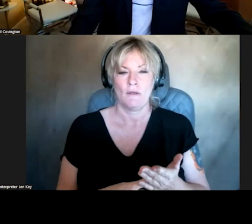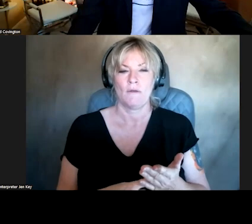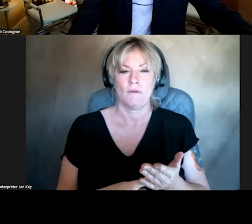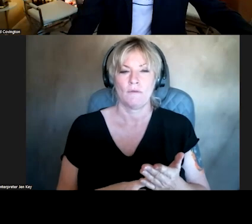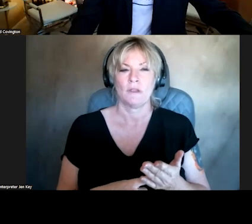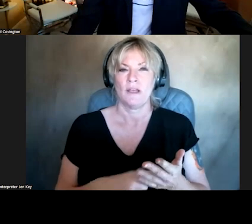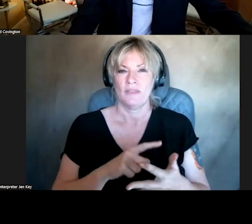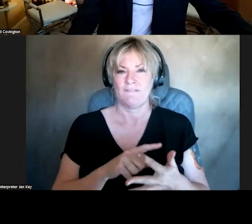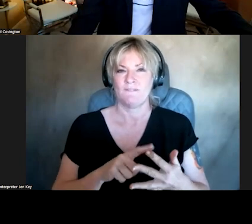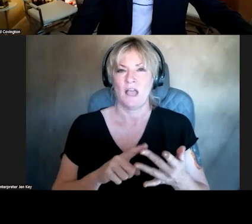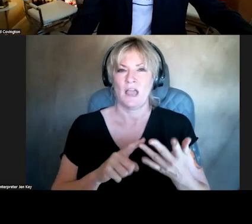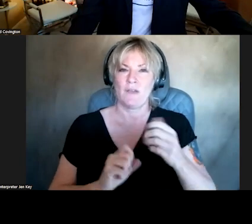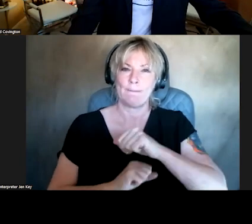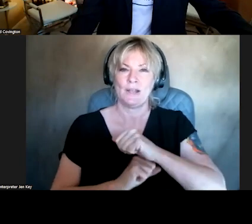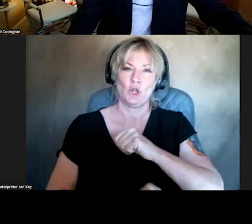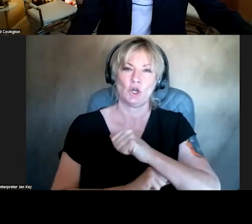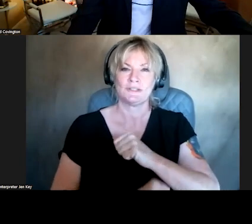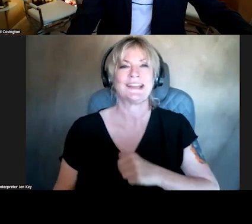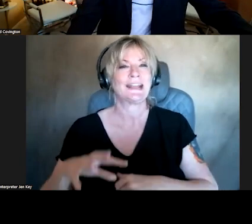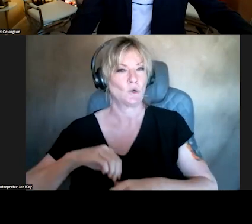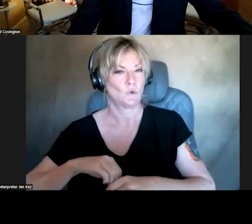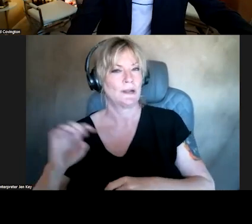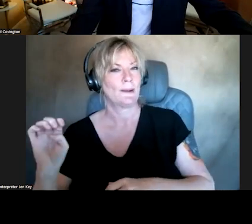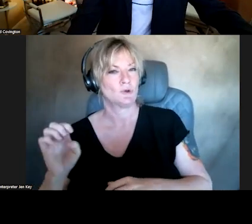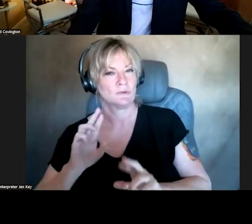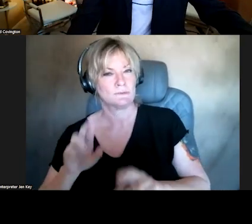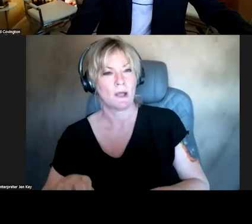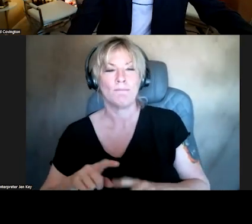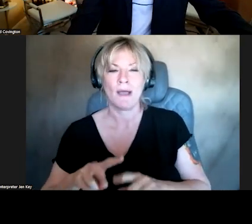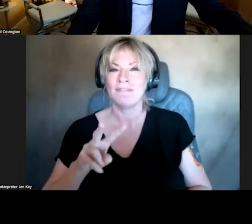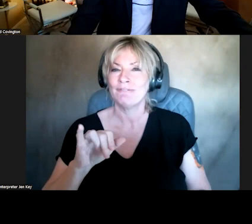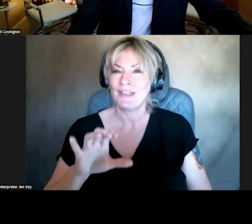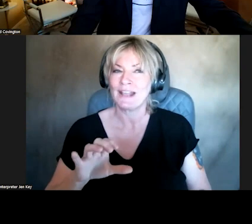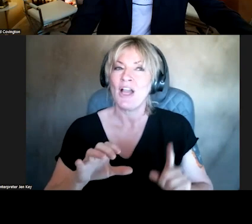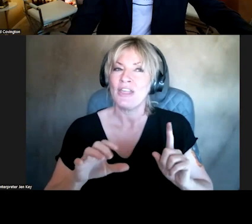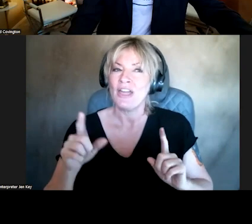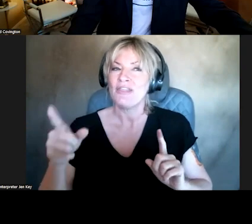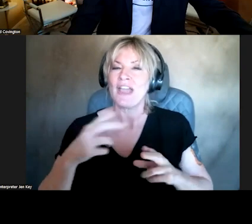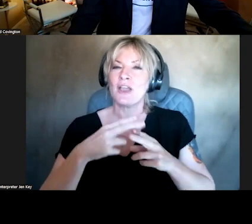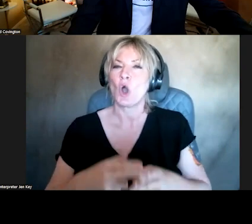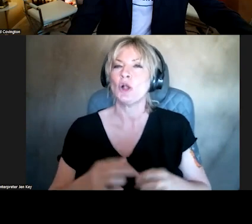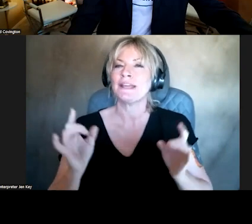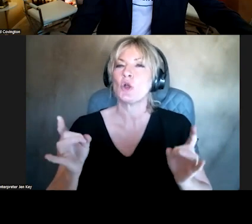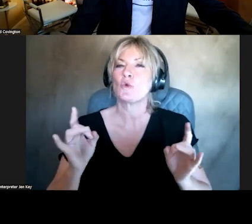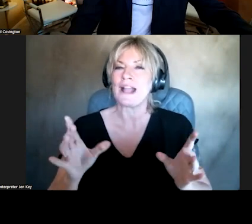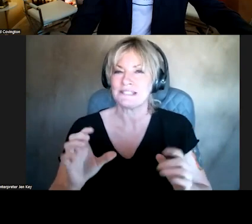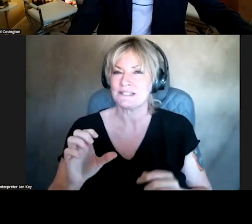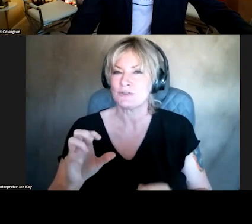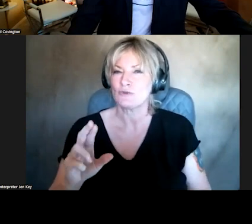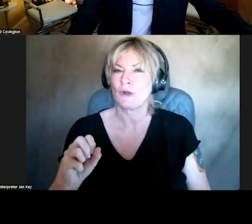the 5 pillars, including that emergency response. Of course, Vic, they refer to it as crisis response, and